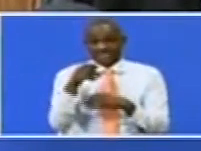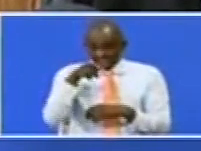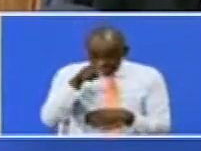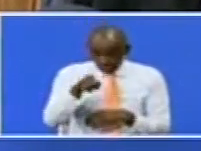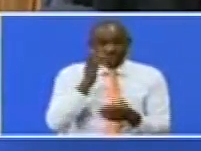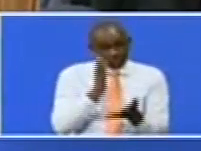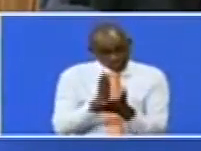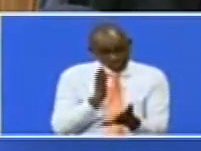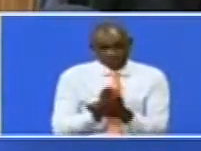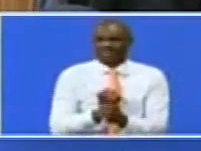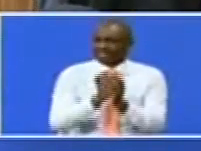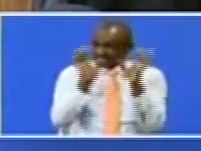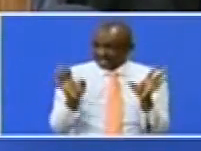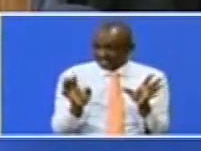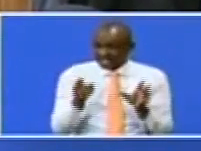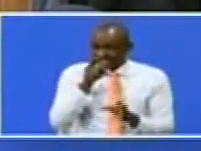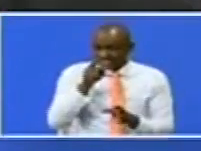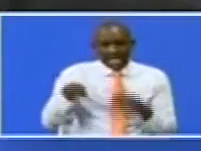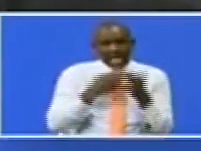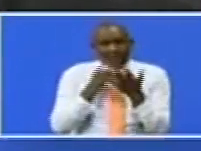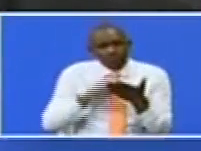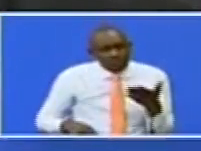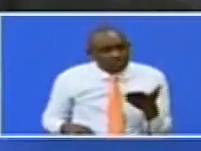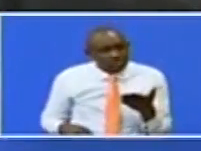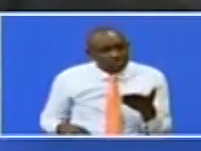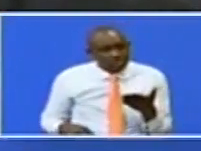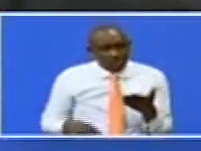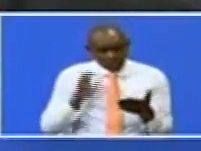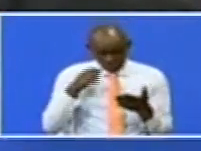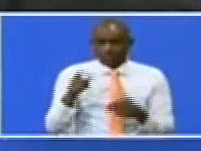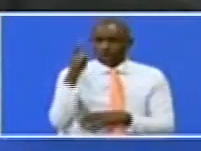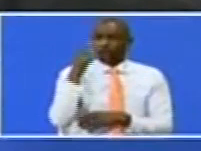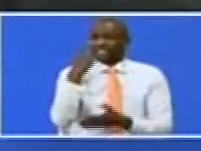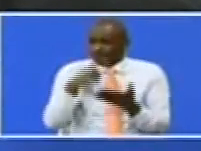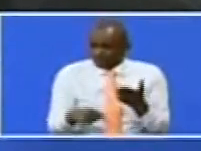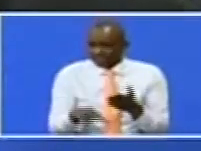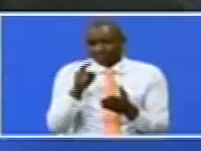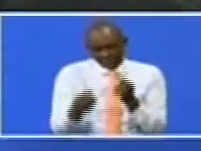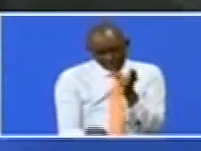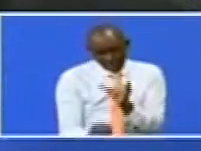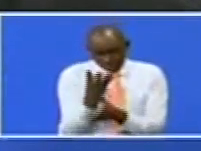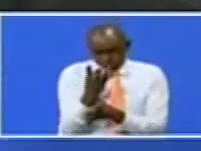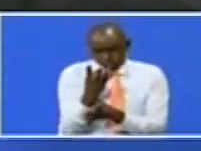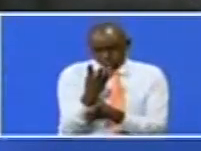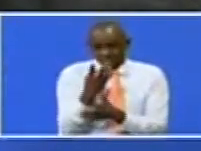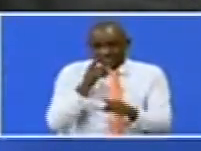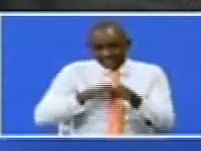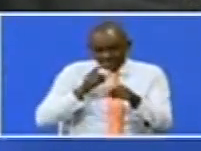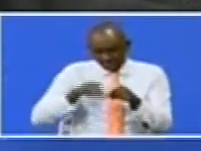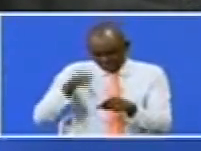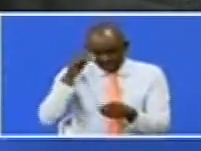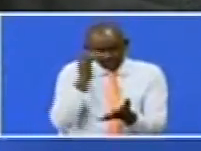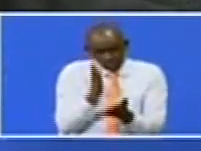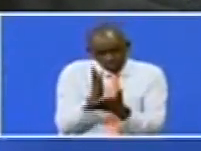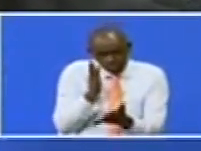is absolute. The present application is a far cry from what the law requires to be established to arrive at a finding of